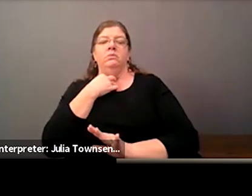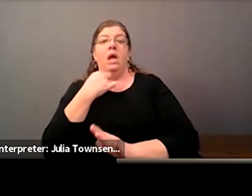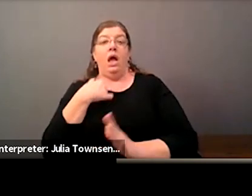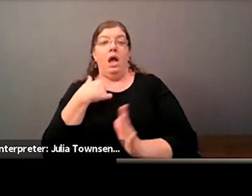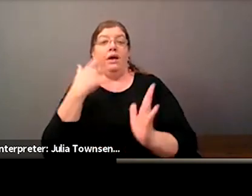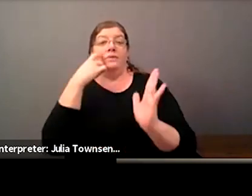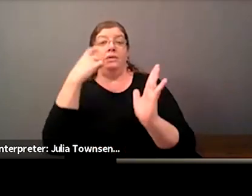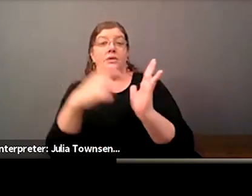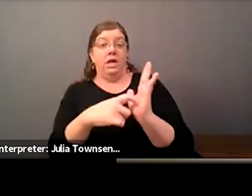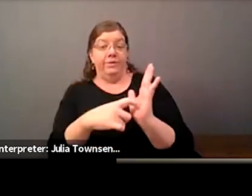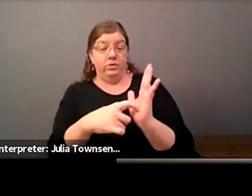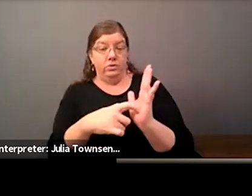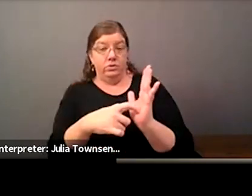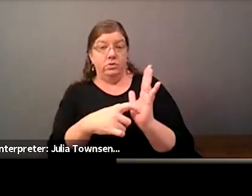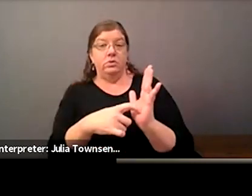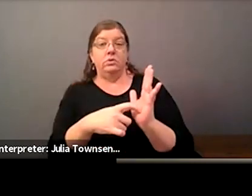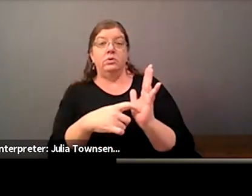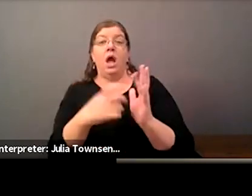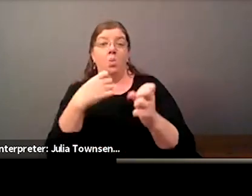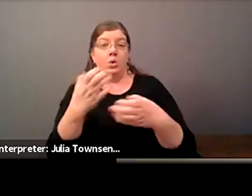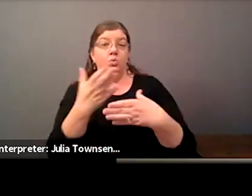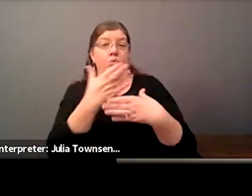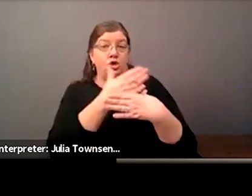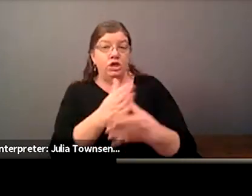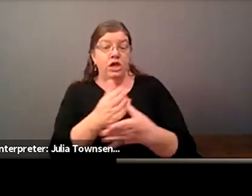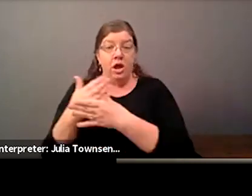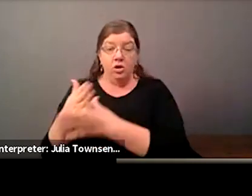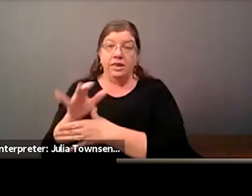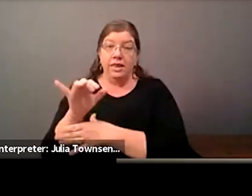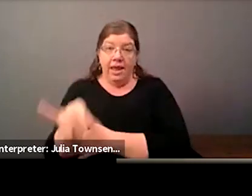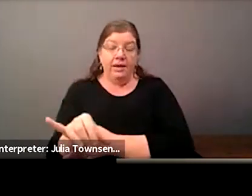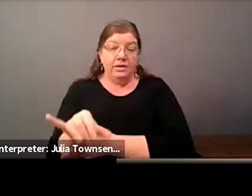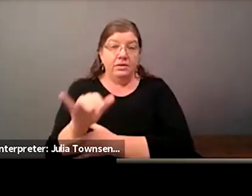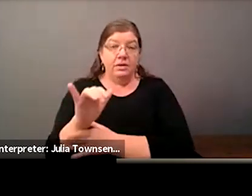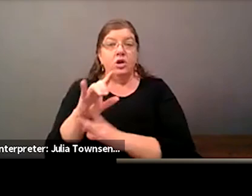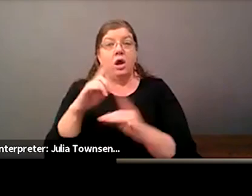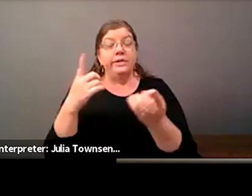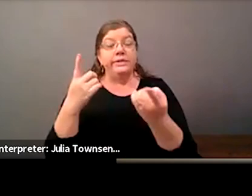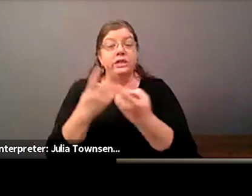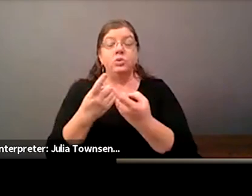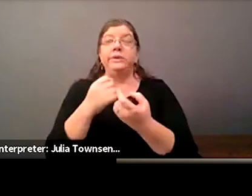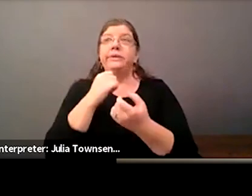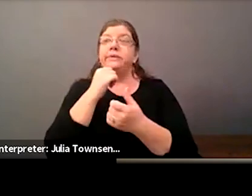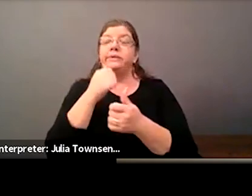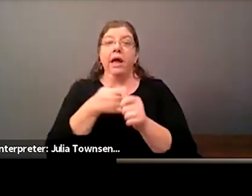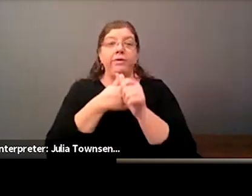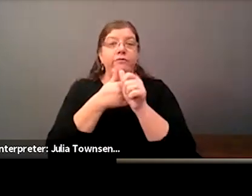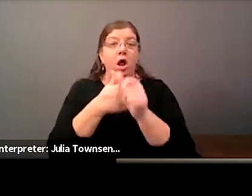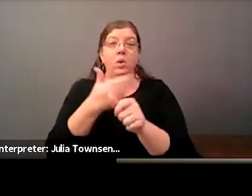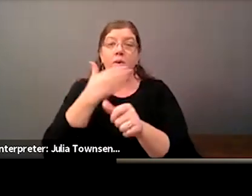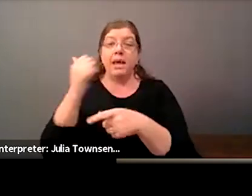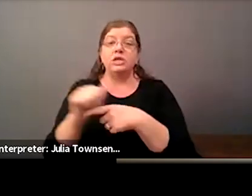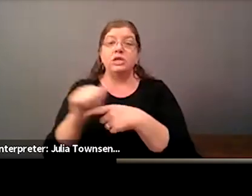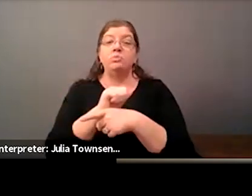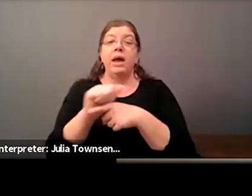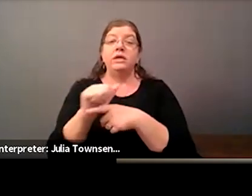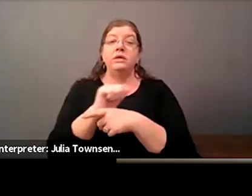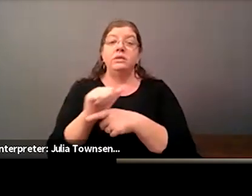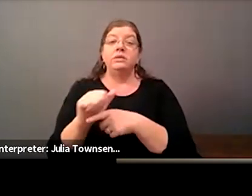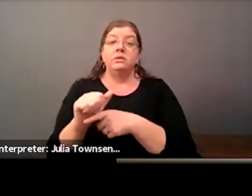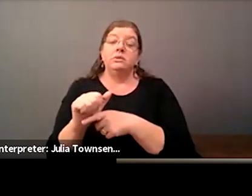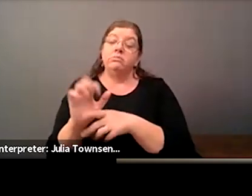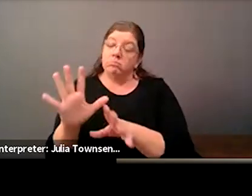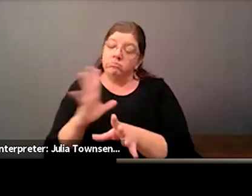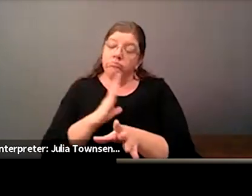this and i wanna share this and our district is not following best practices that's fine you